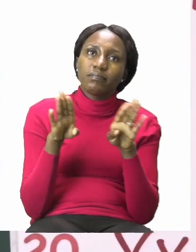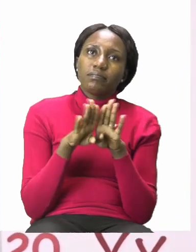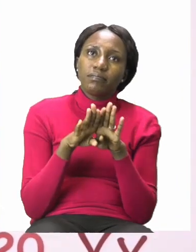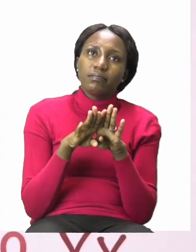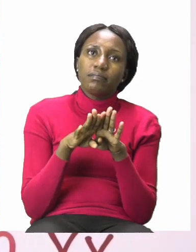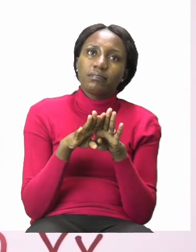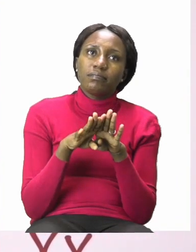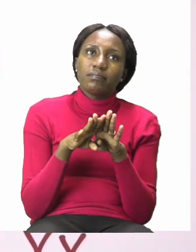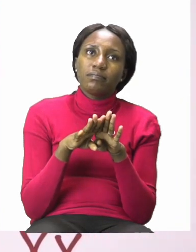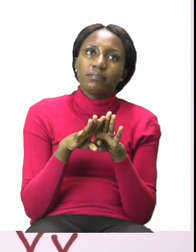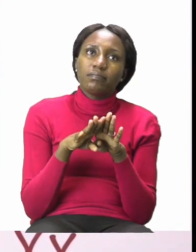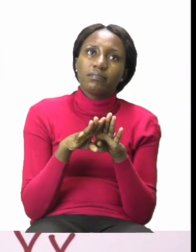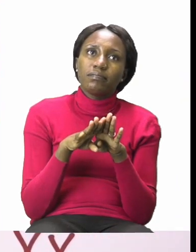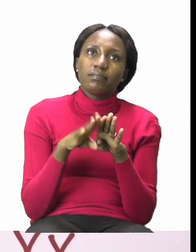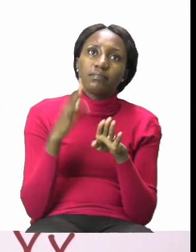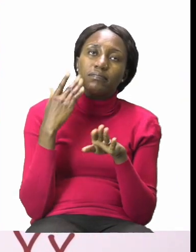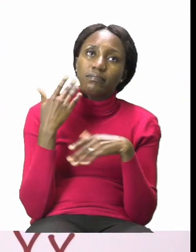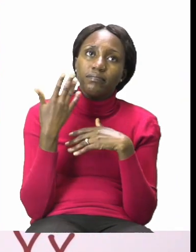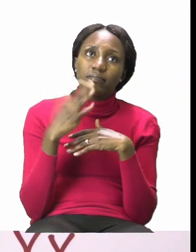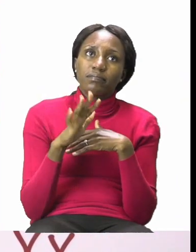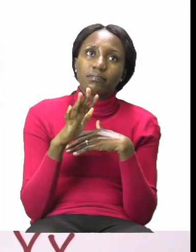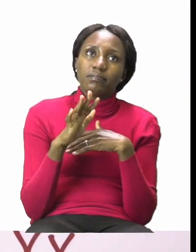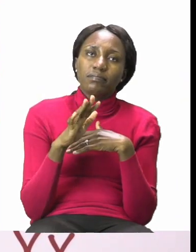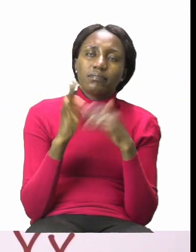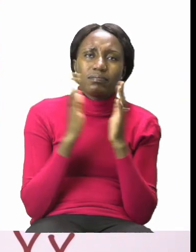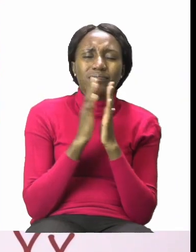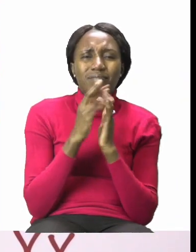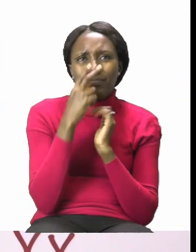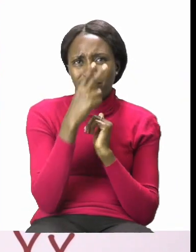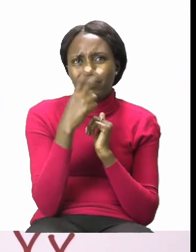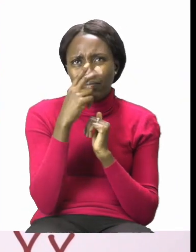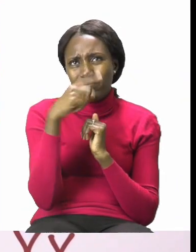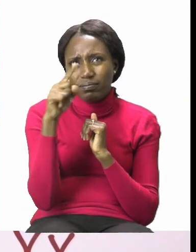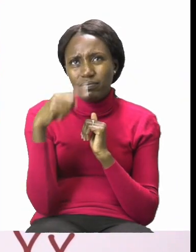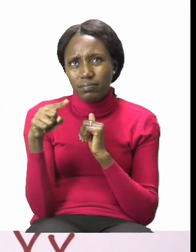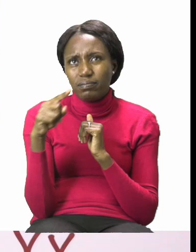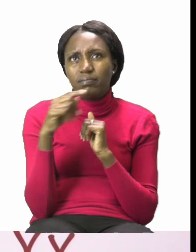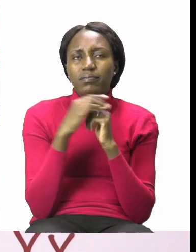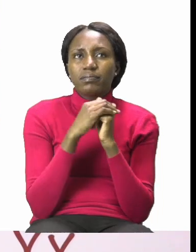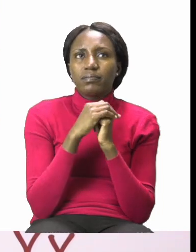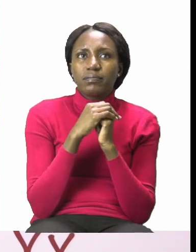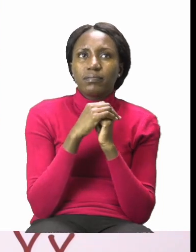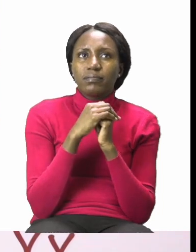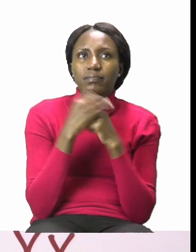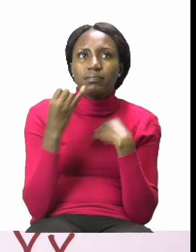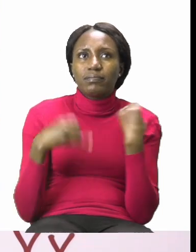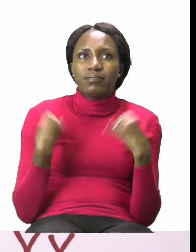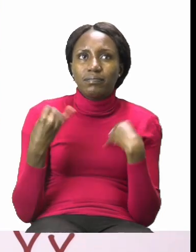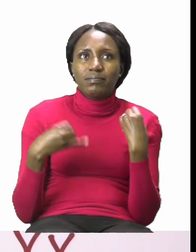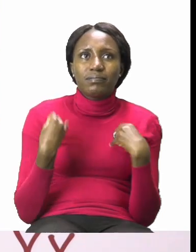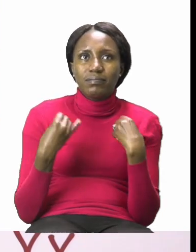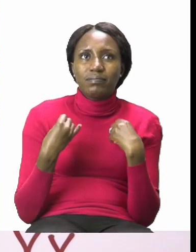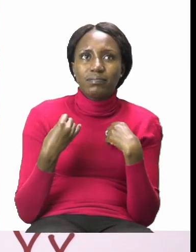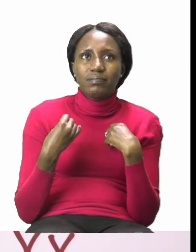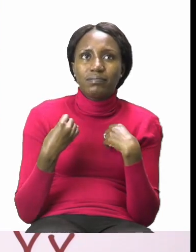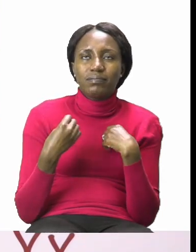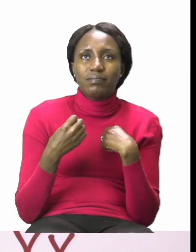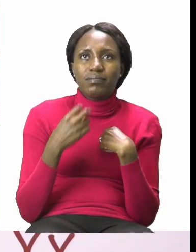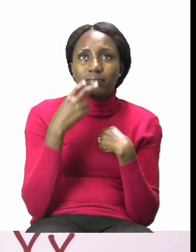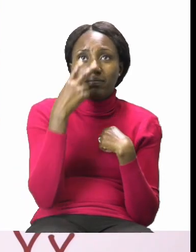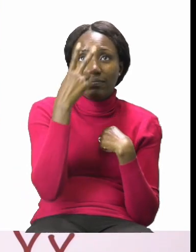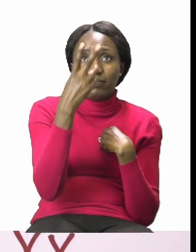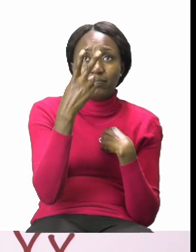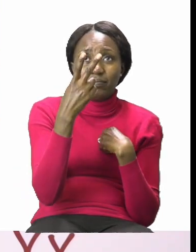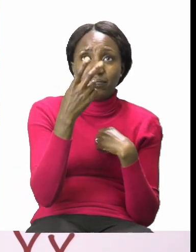well. And when you are done, double check that you have done the right thing. Have fun, boys and girls, and I will see you